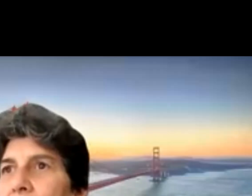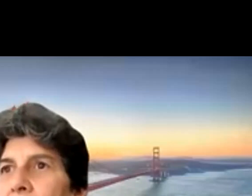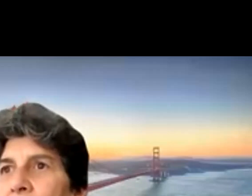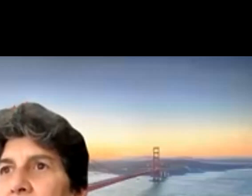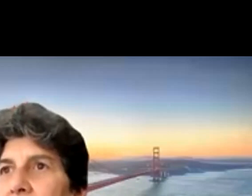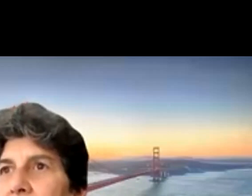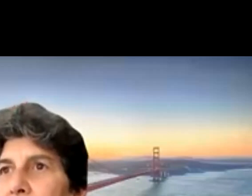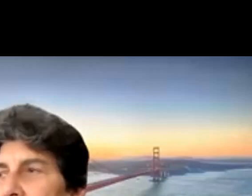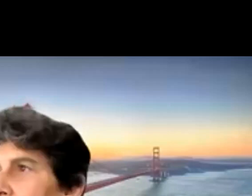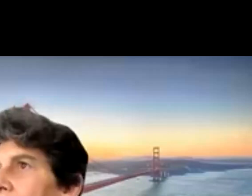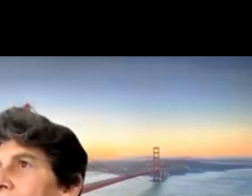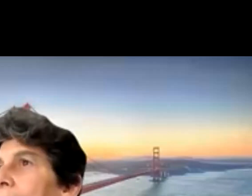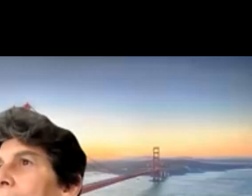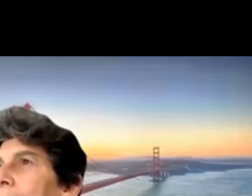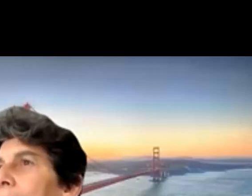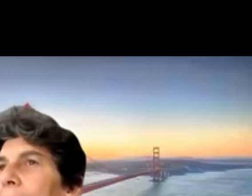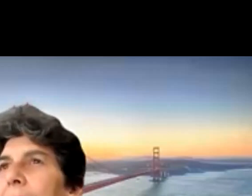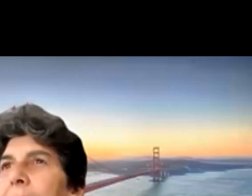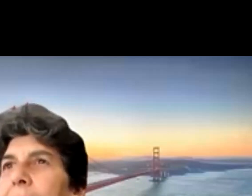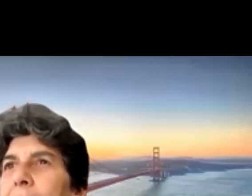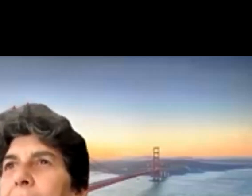The screen share is freezing my